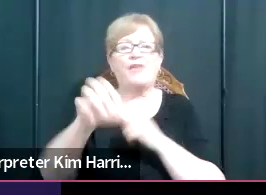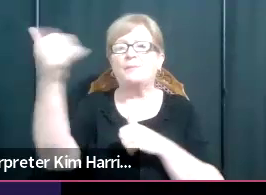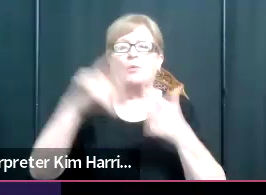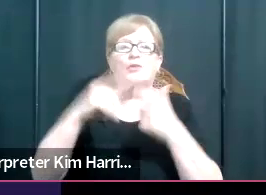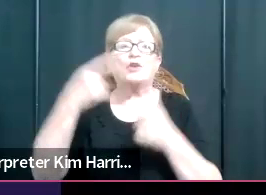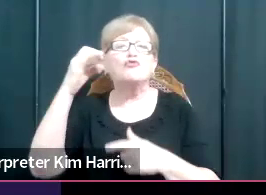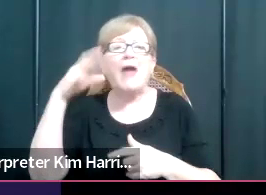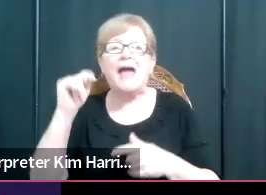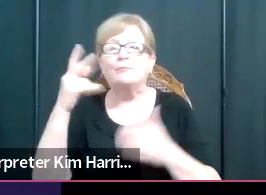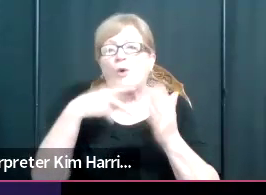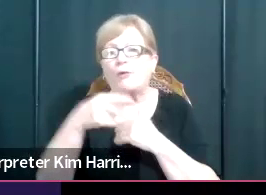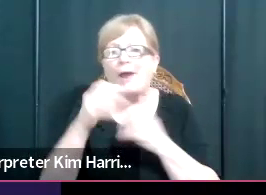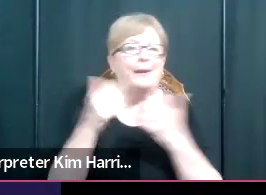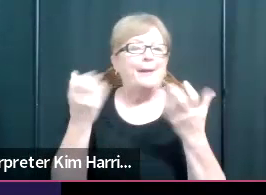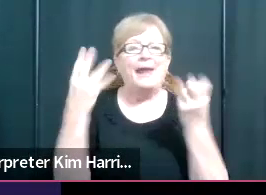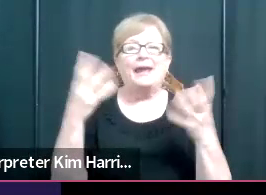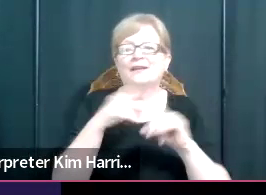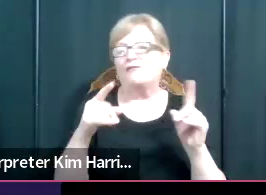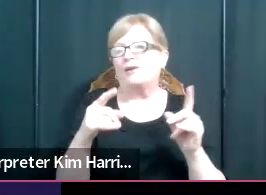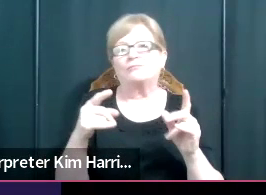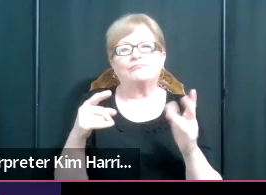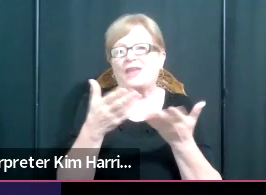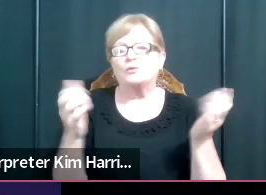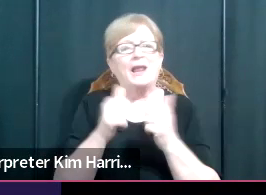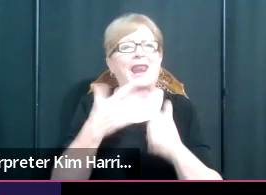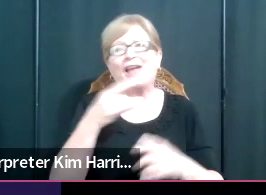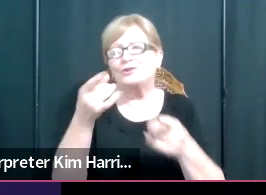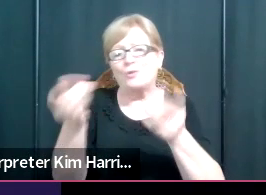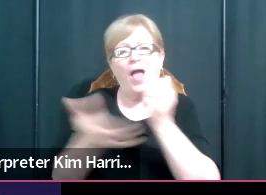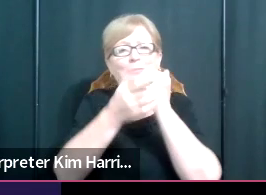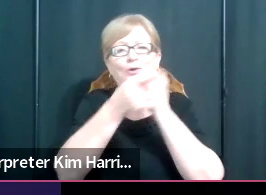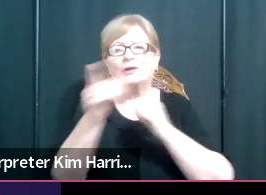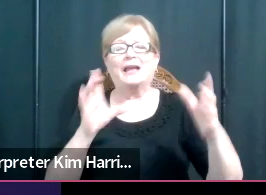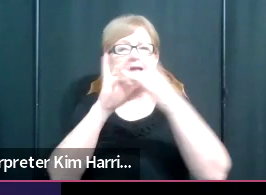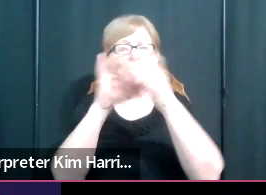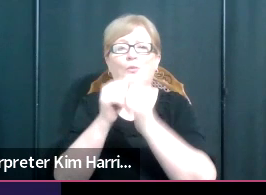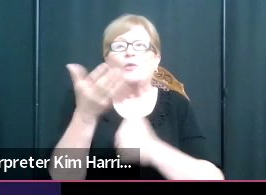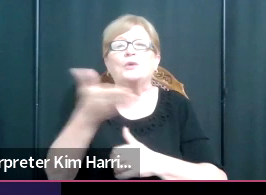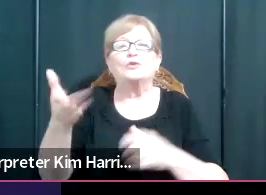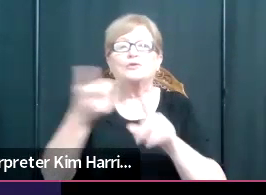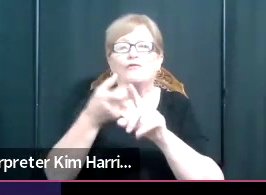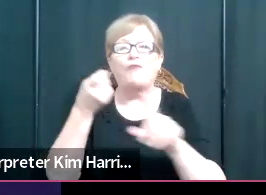and waiver programs and things like that, and we love to help folks get connected with resources in their community.